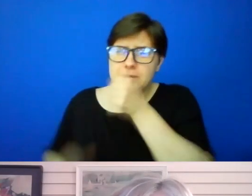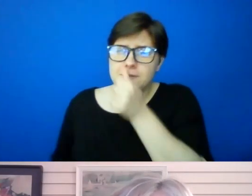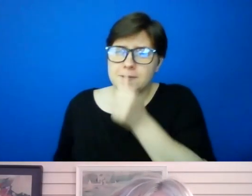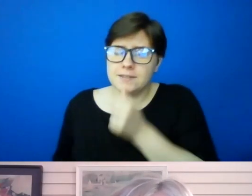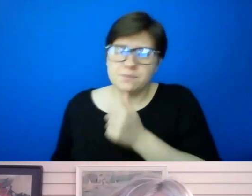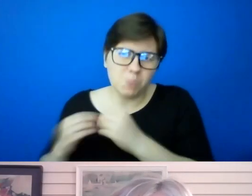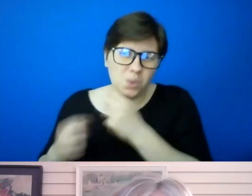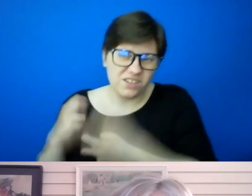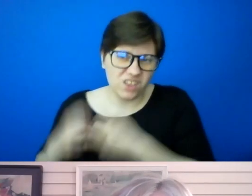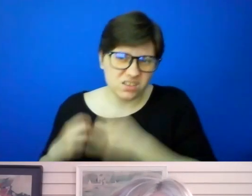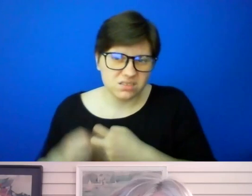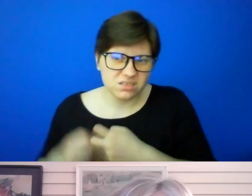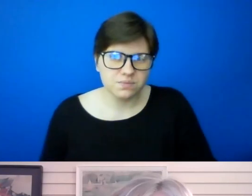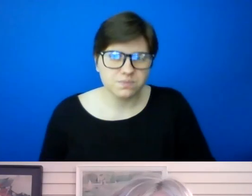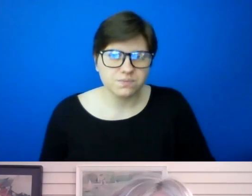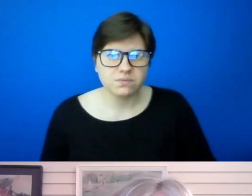more difficult of an option.